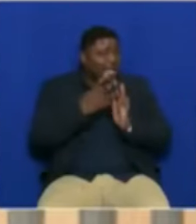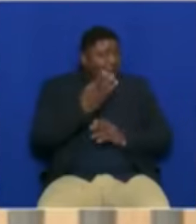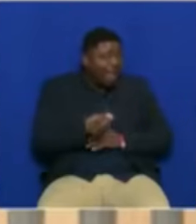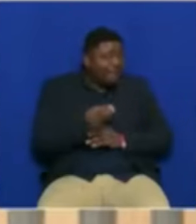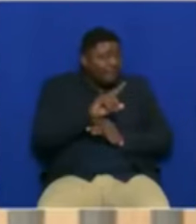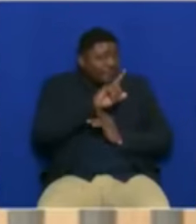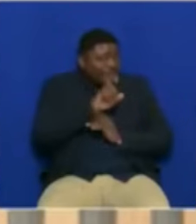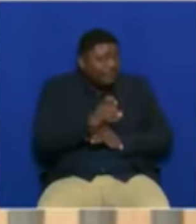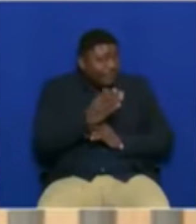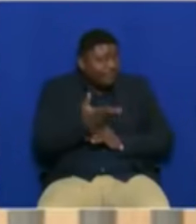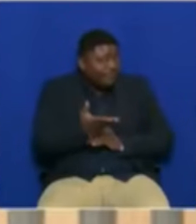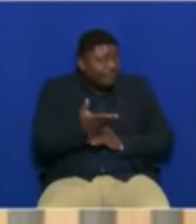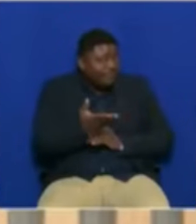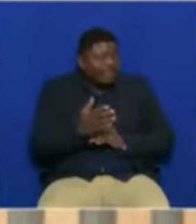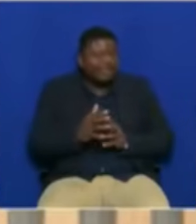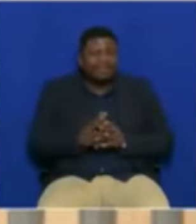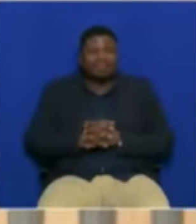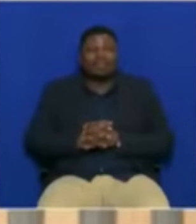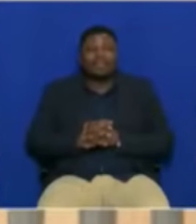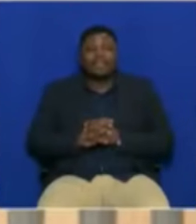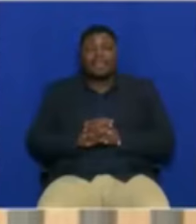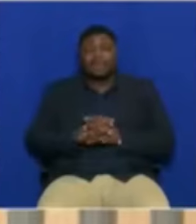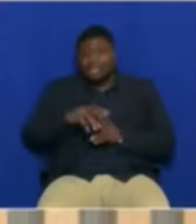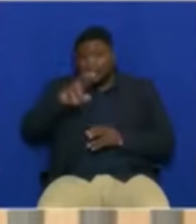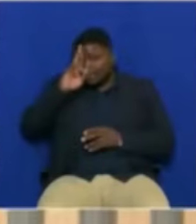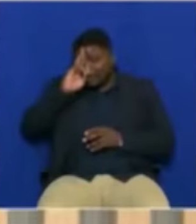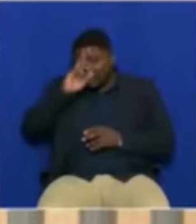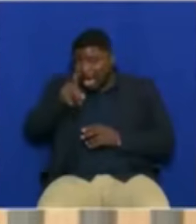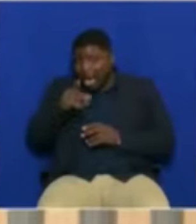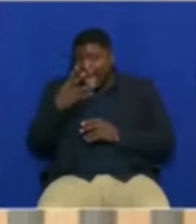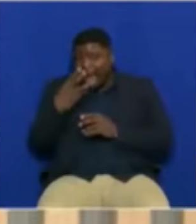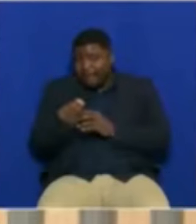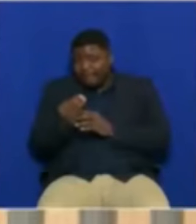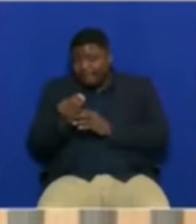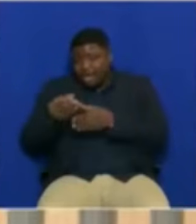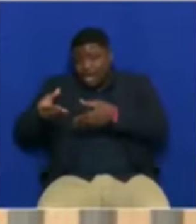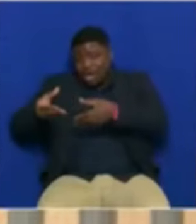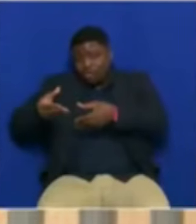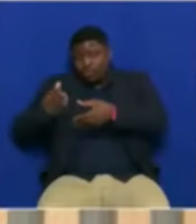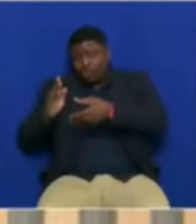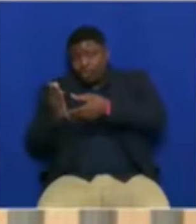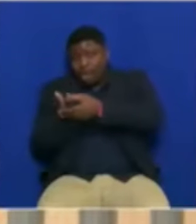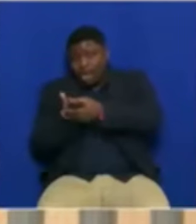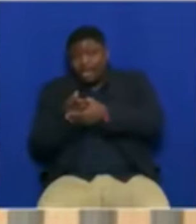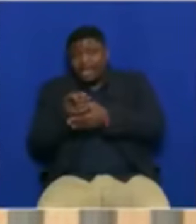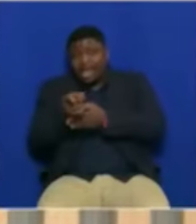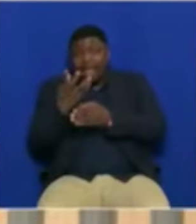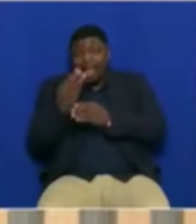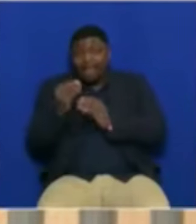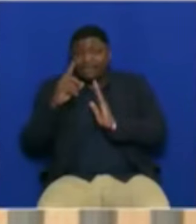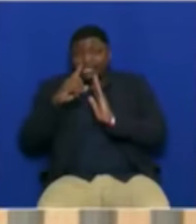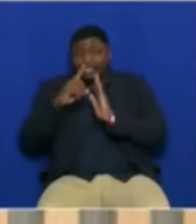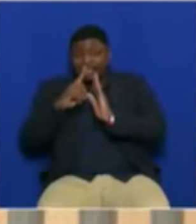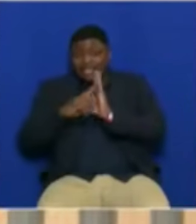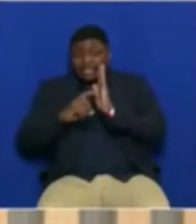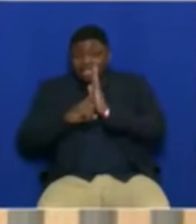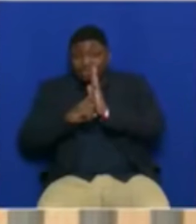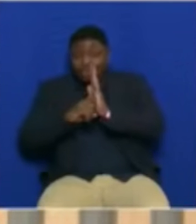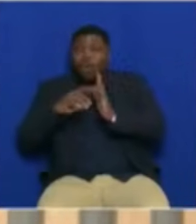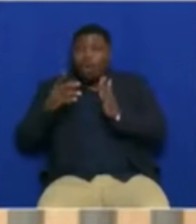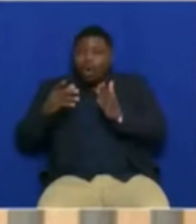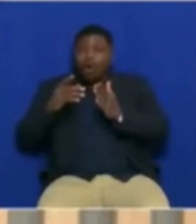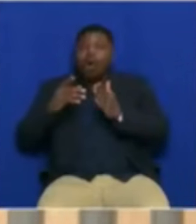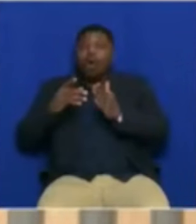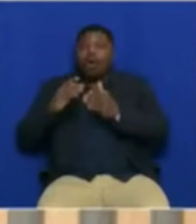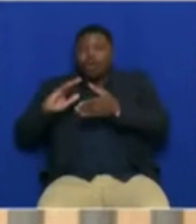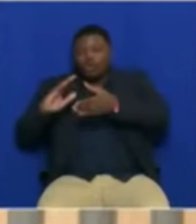Do you recall having them at all? Do you recall having the docket covers of the Orlando